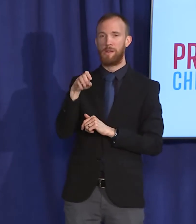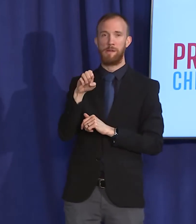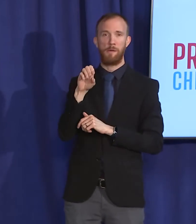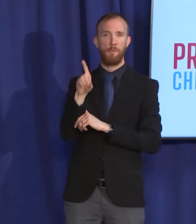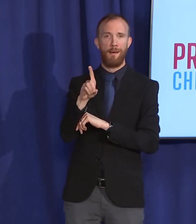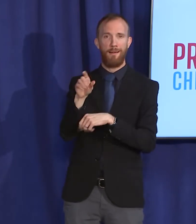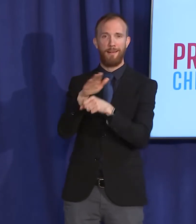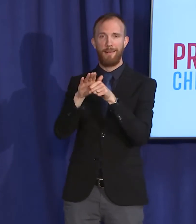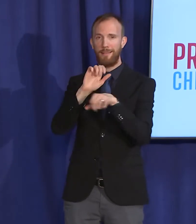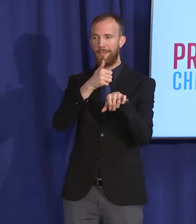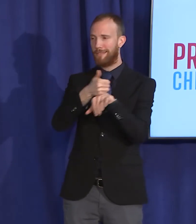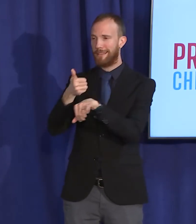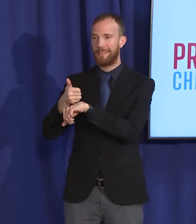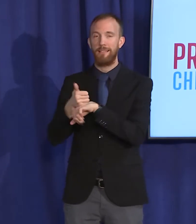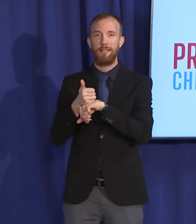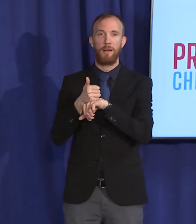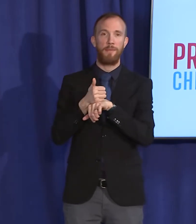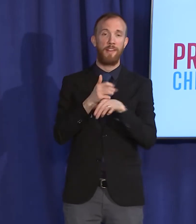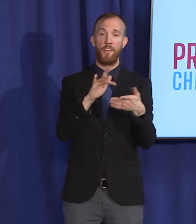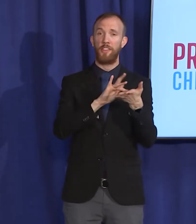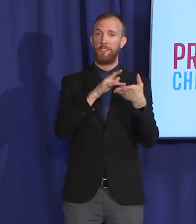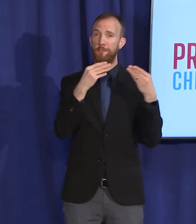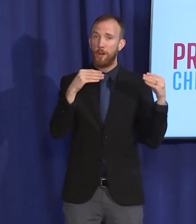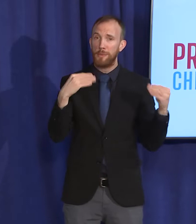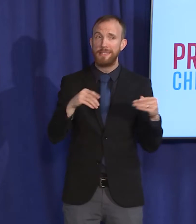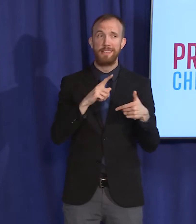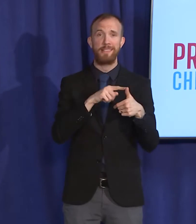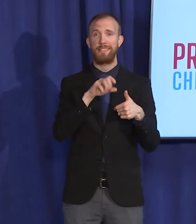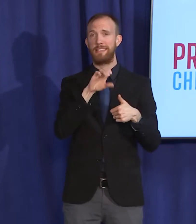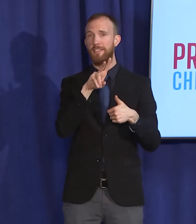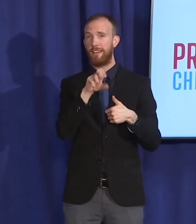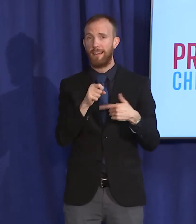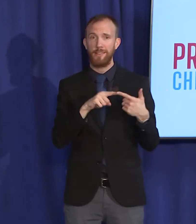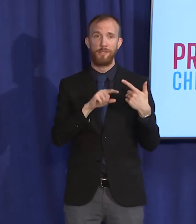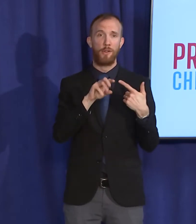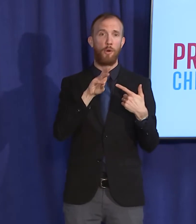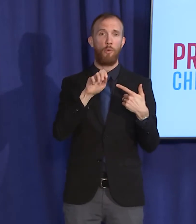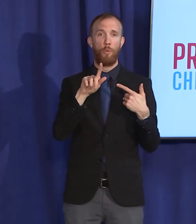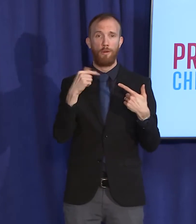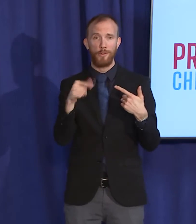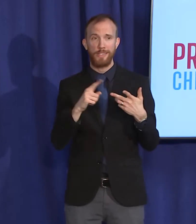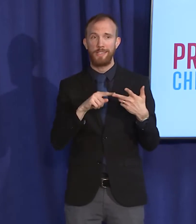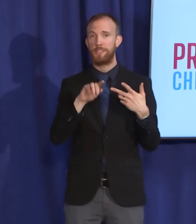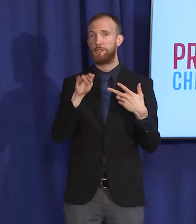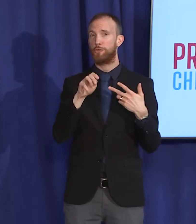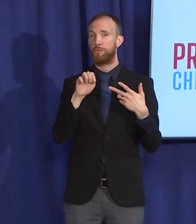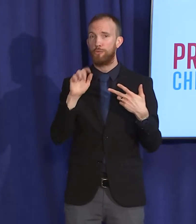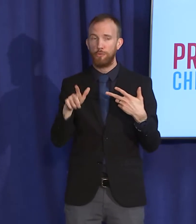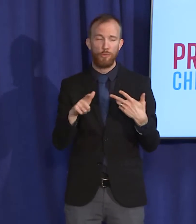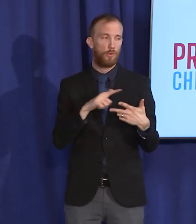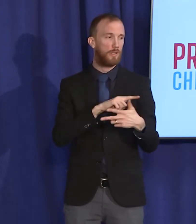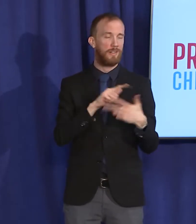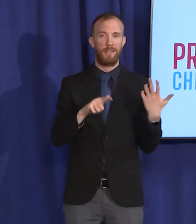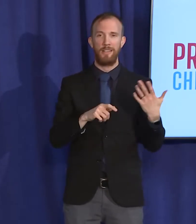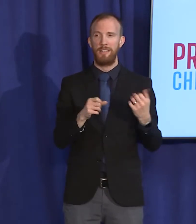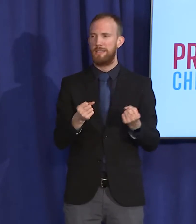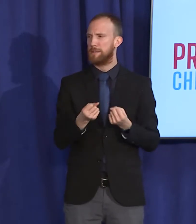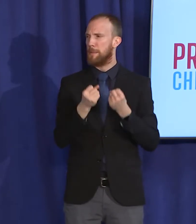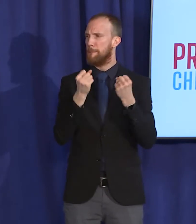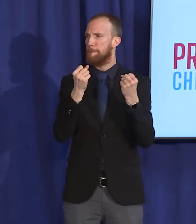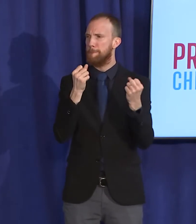the work of the pharmacies, CVS, Walgreens, Jewel. There's a tremendous spirit